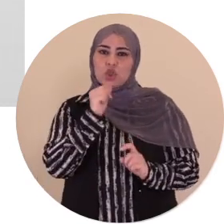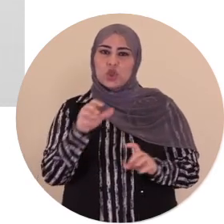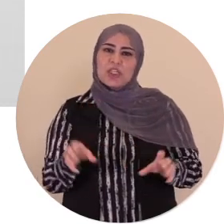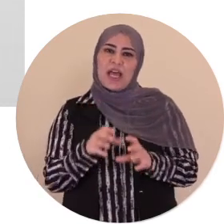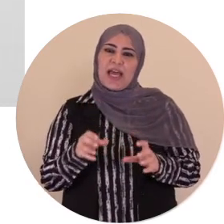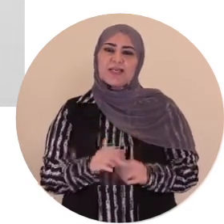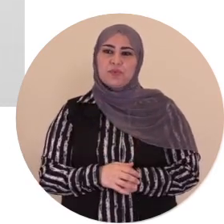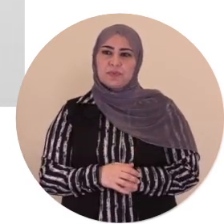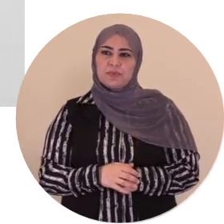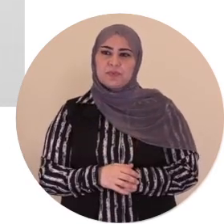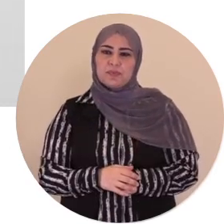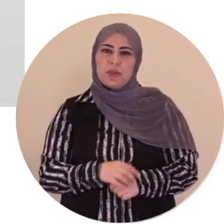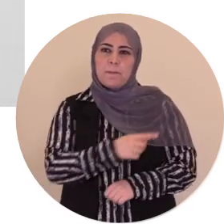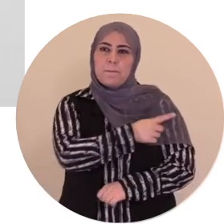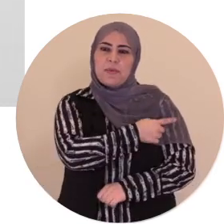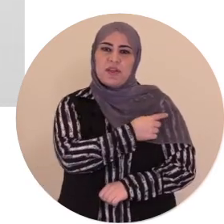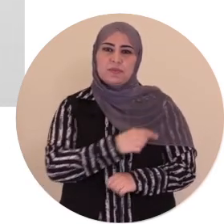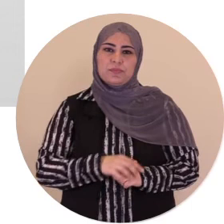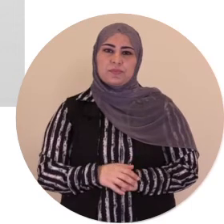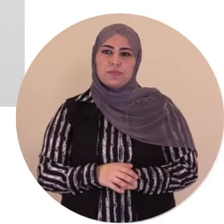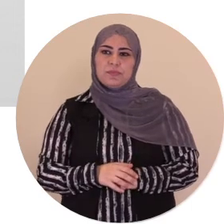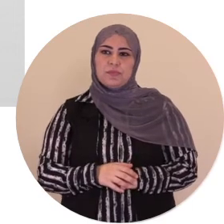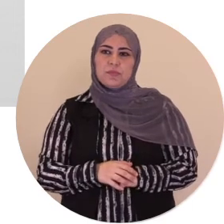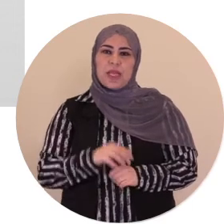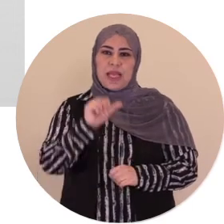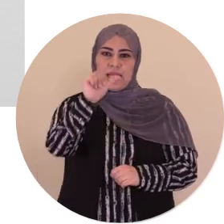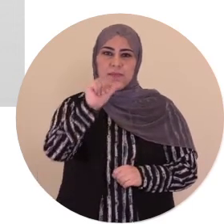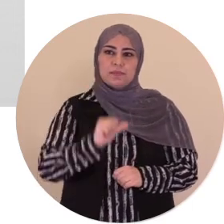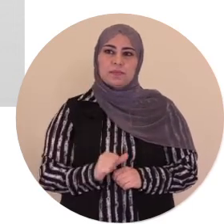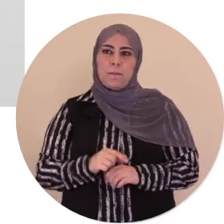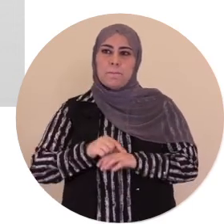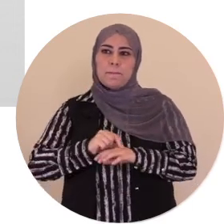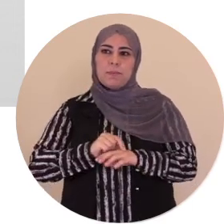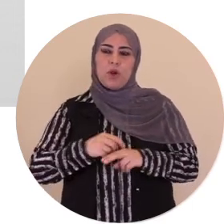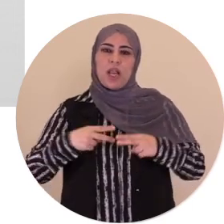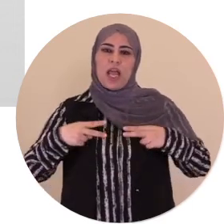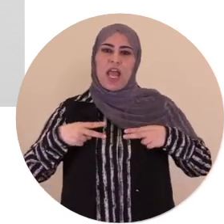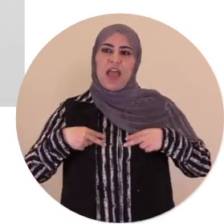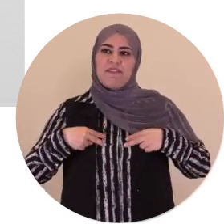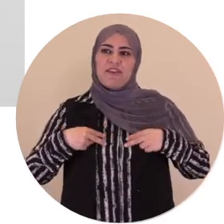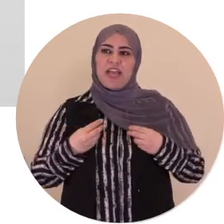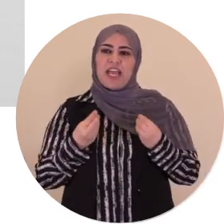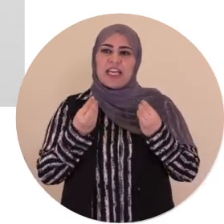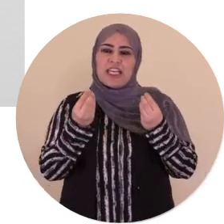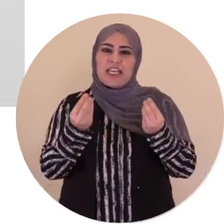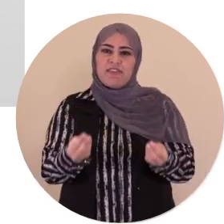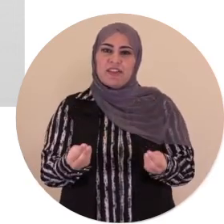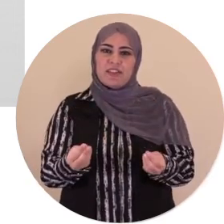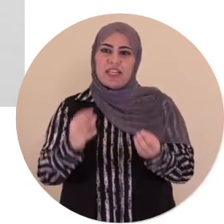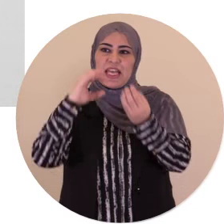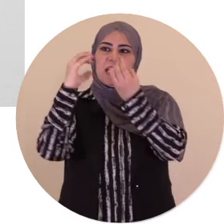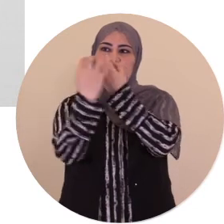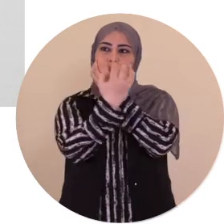one. People have given Venus the epithets, the morning star and the evening star. So how can we change